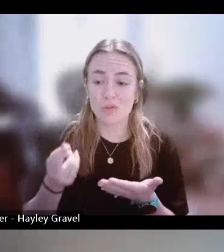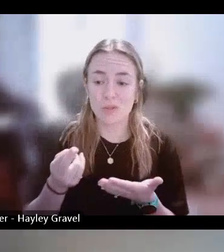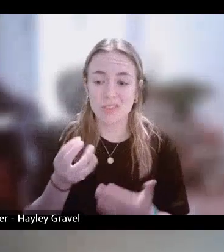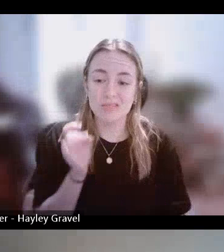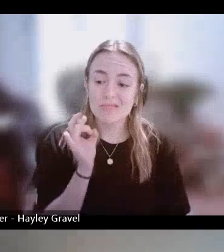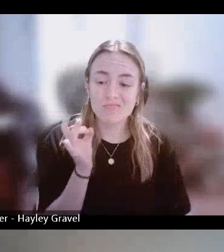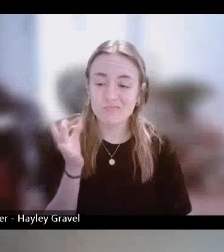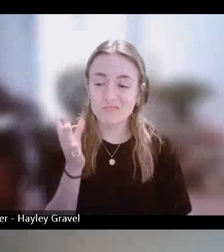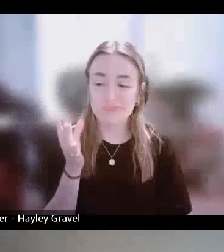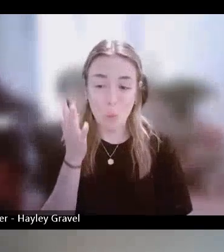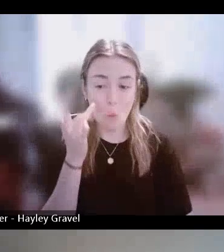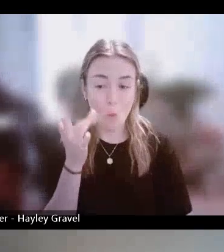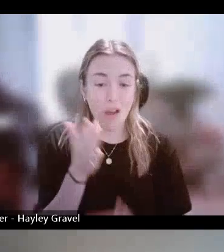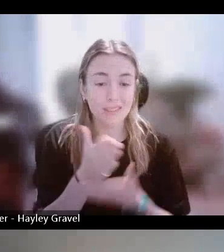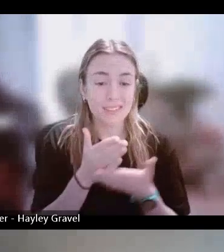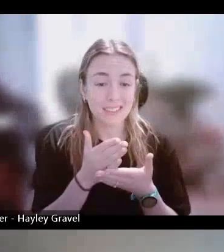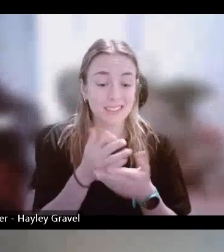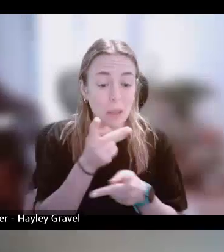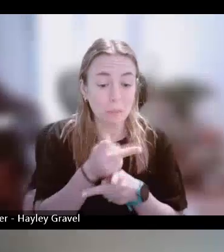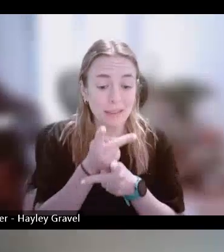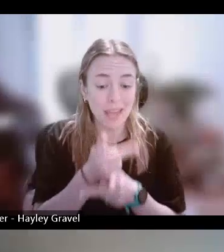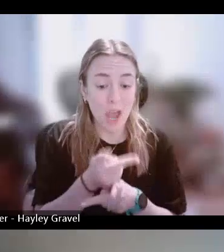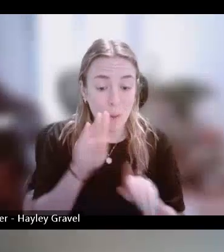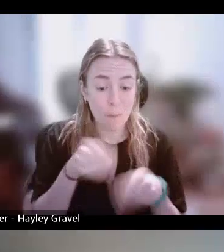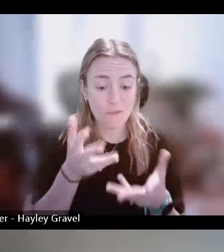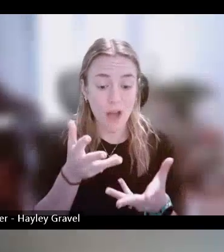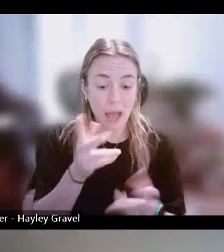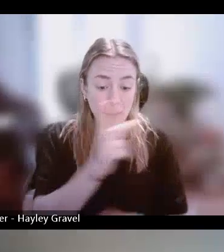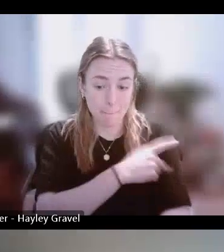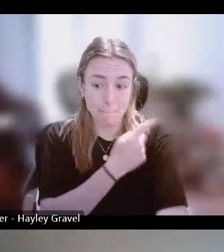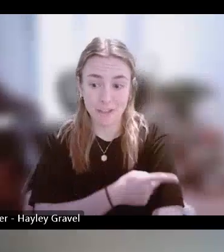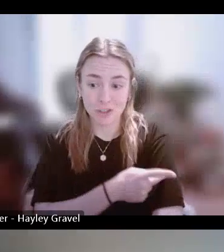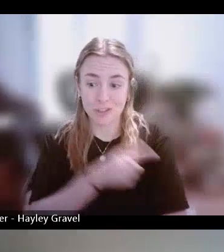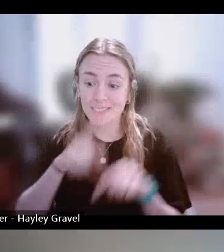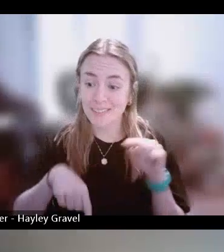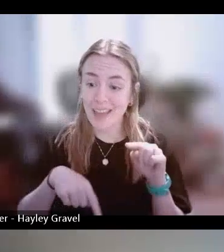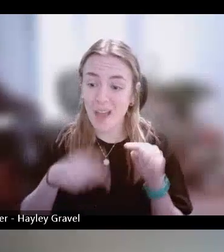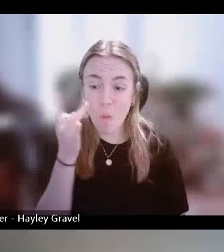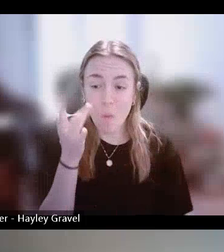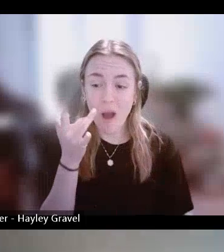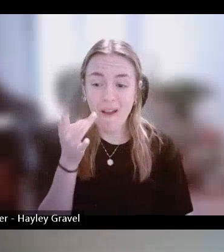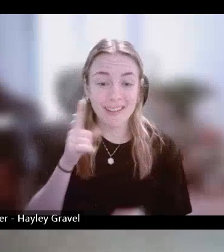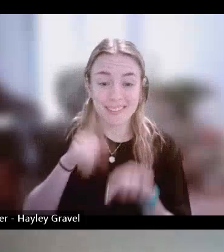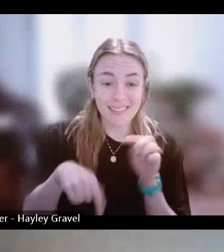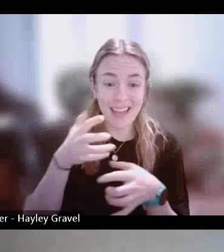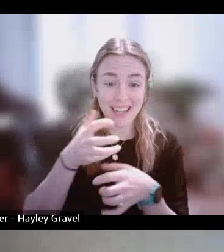of the care that they need to provide because of things they can't get.